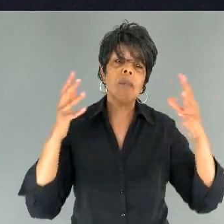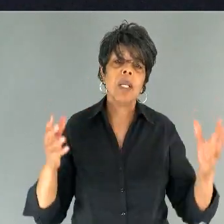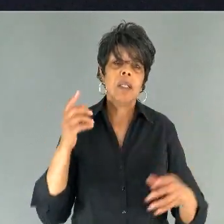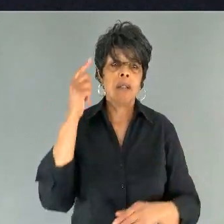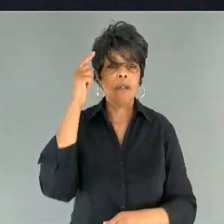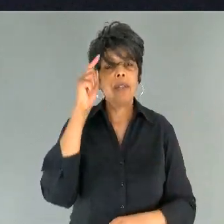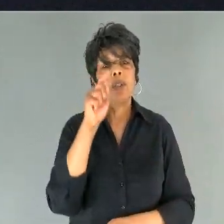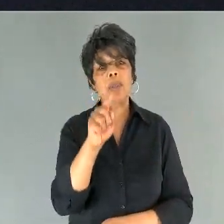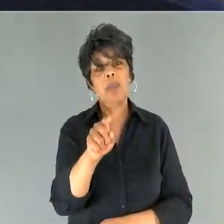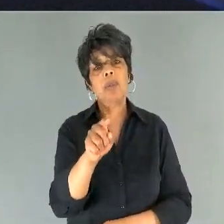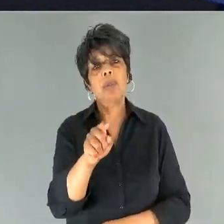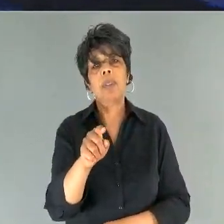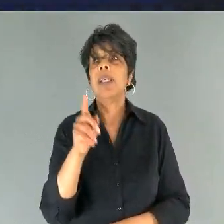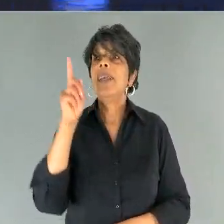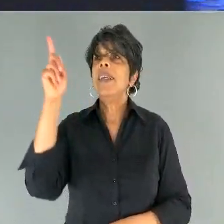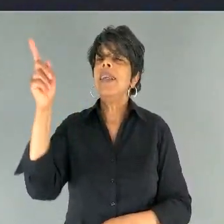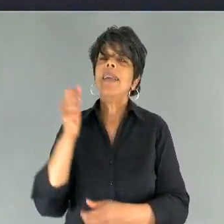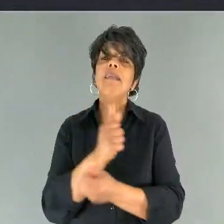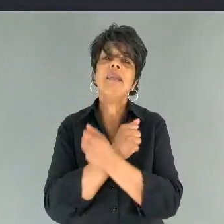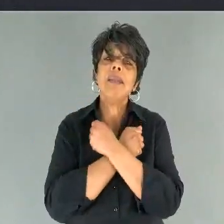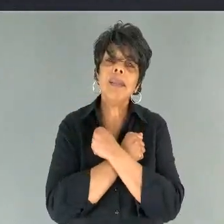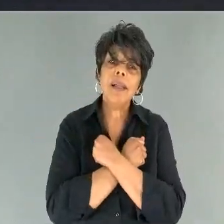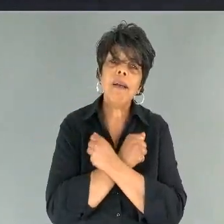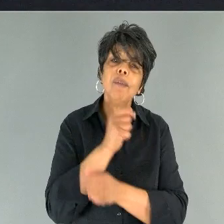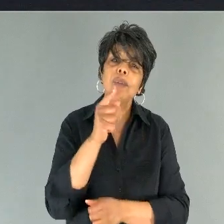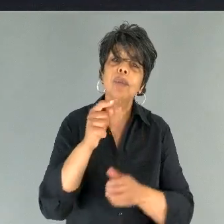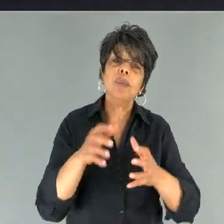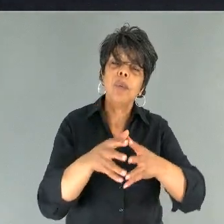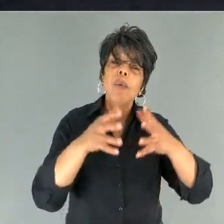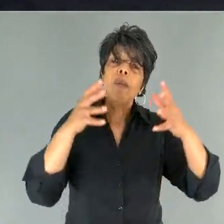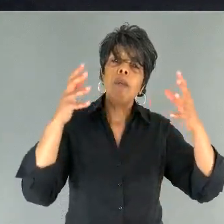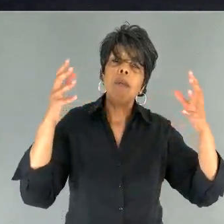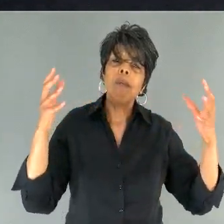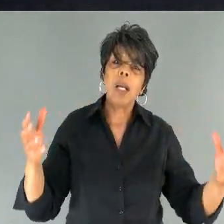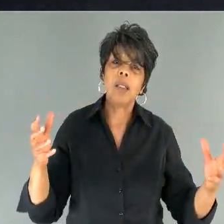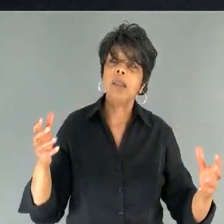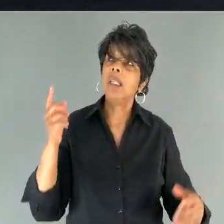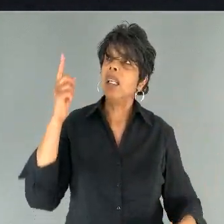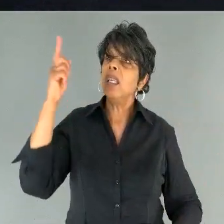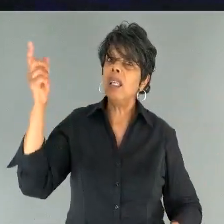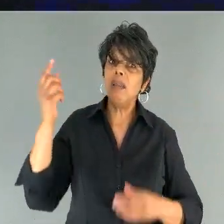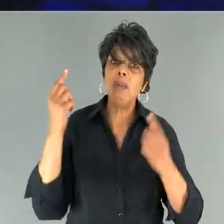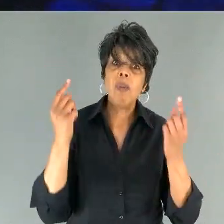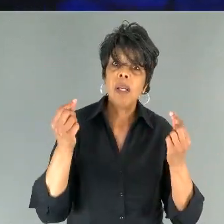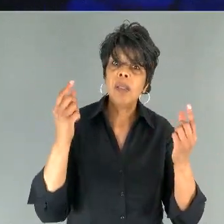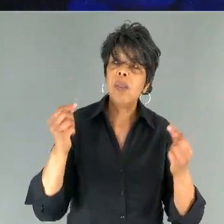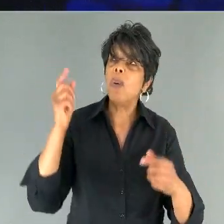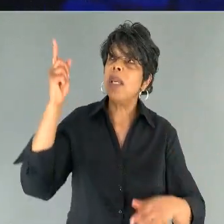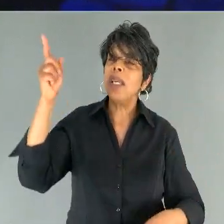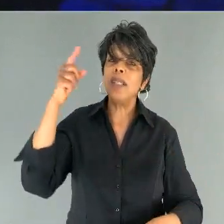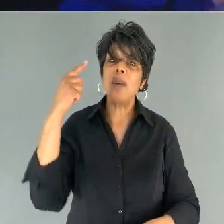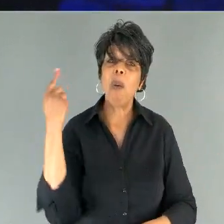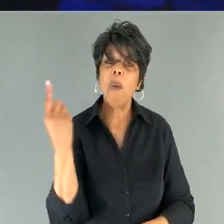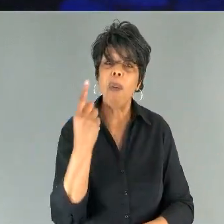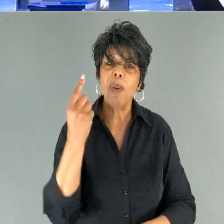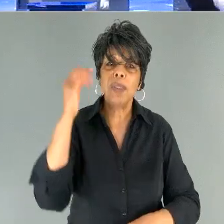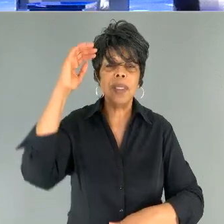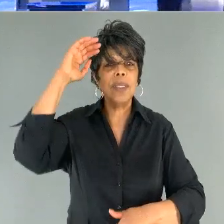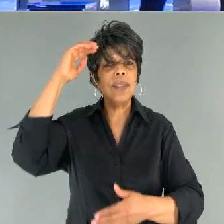He loved you so much that he decided to give his very best.